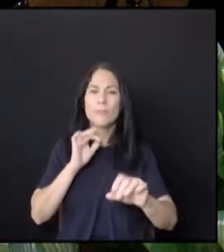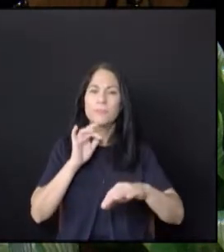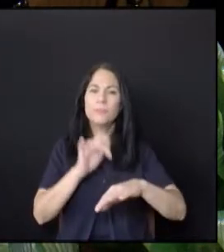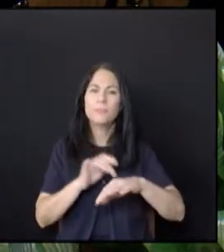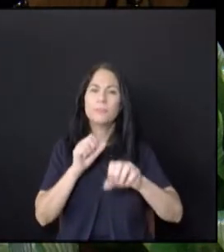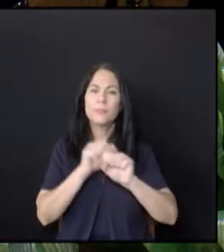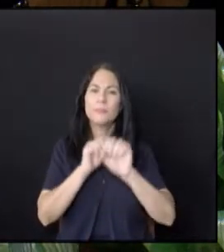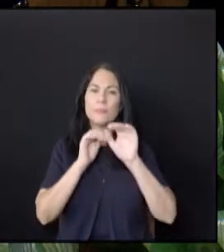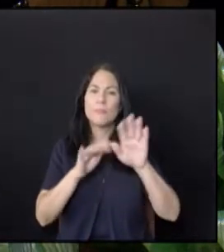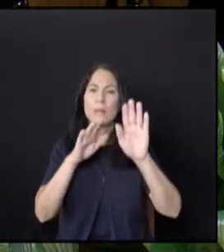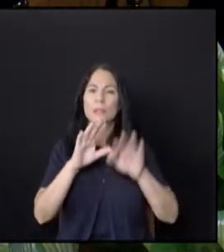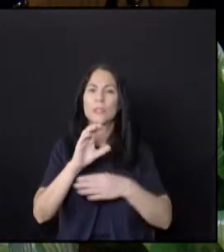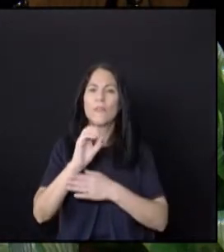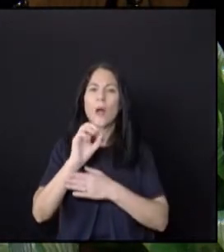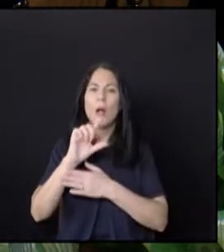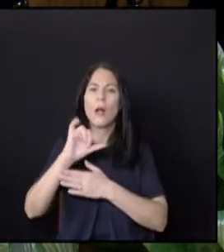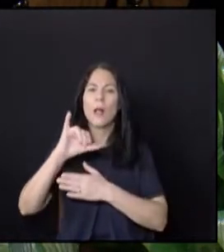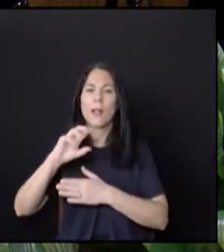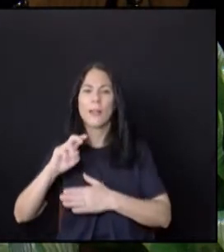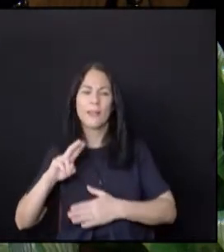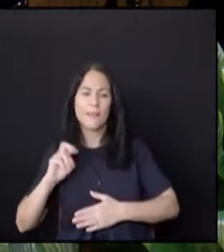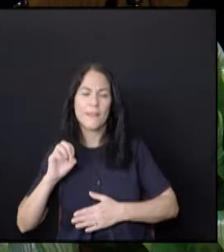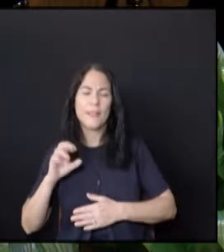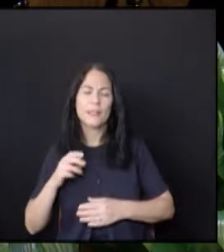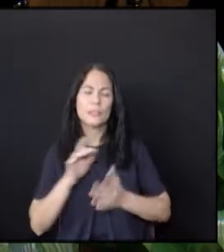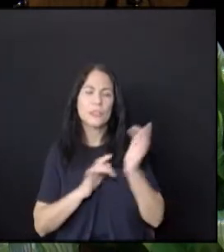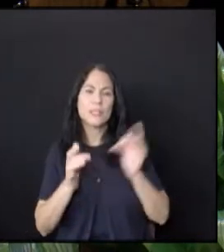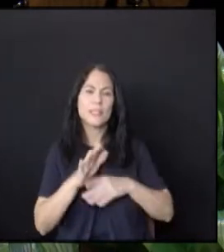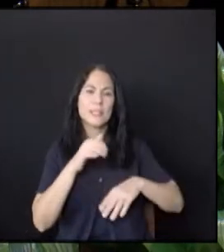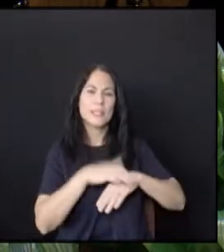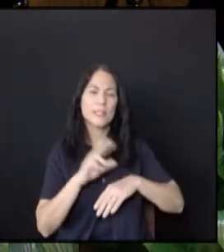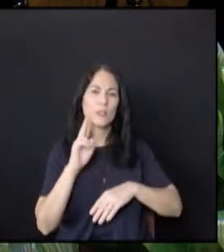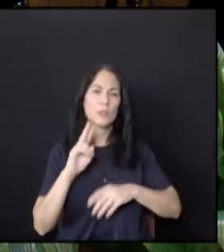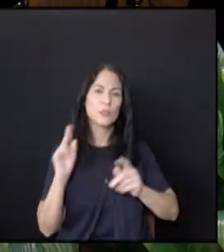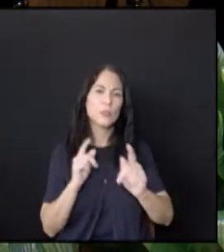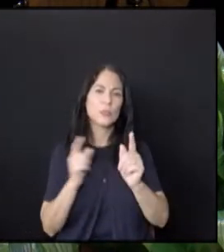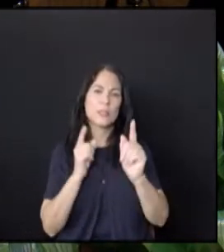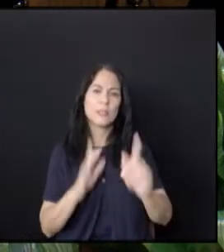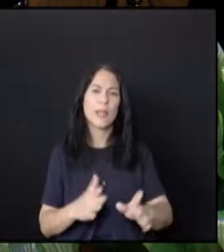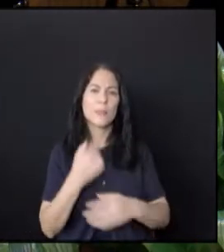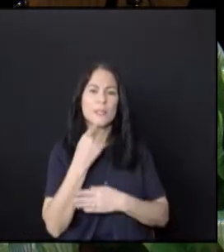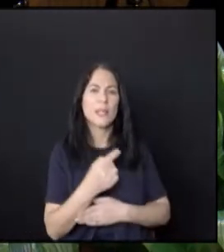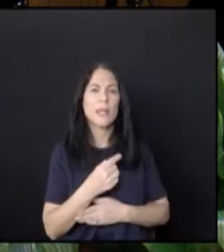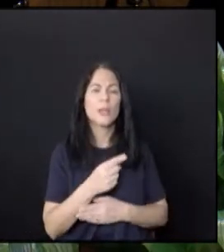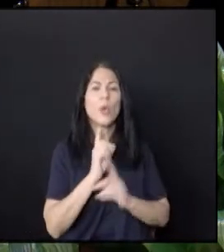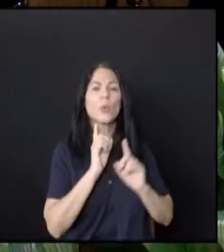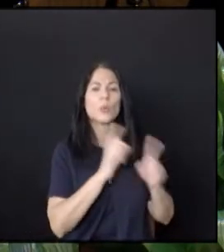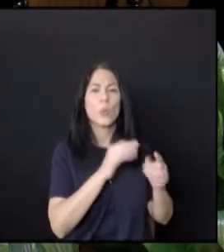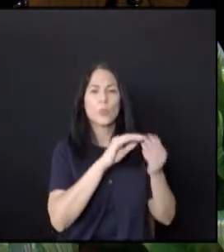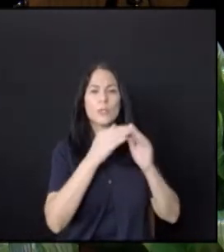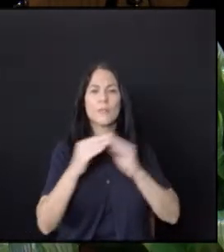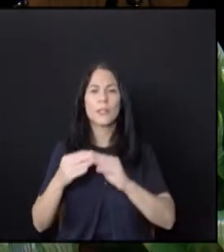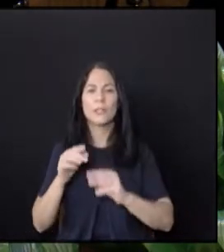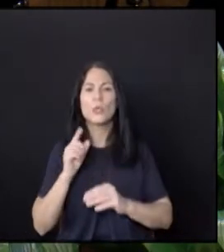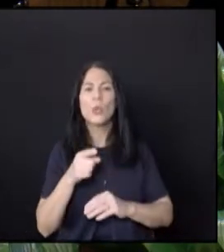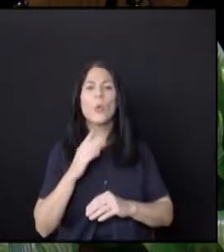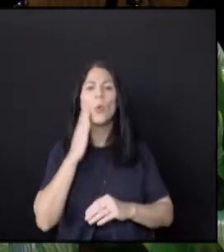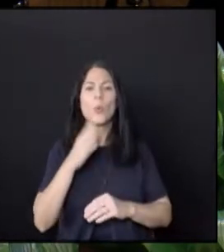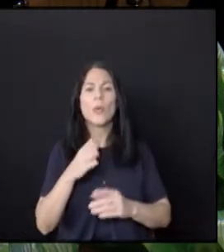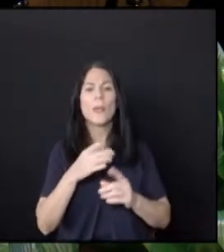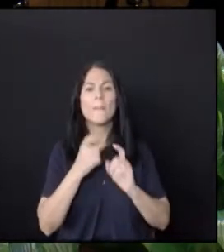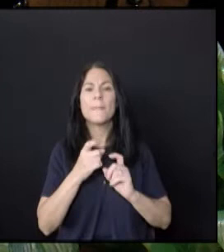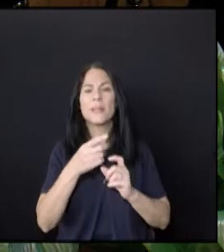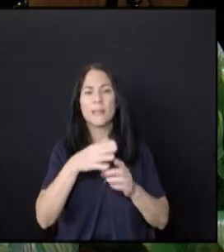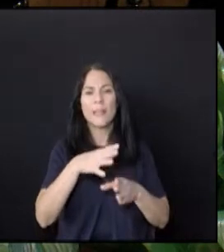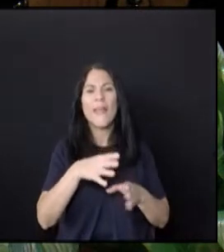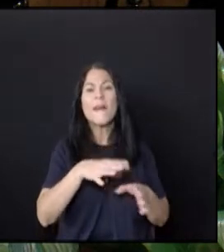then Jesus sent two disciples, saying to them, "Go into the village in front of you, and immediately you will find a donkey tied and a colt with her. Untie them